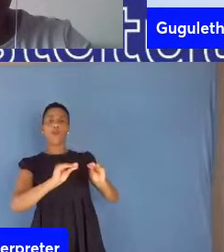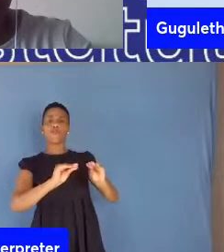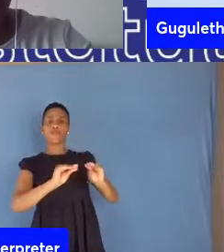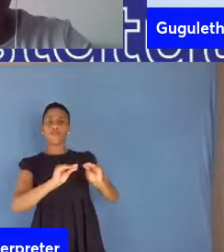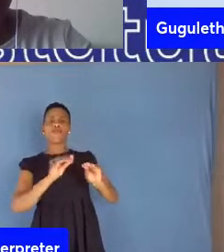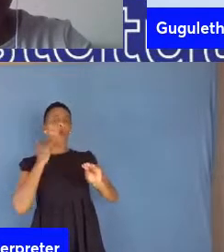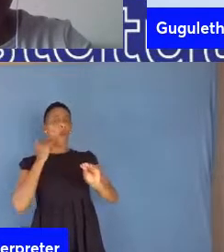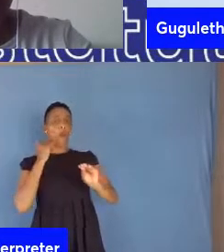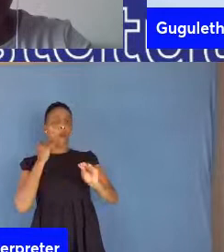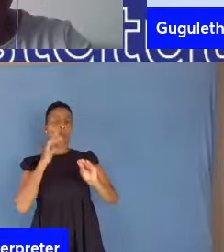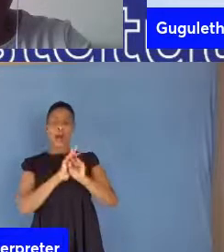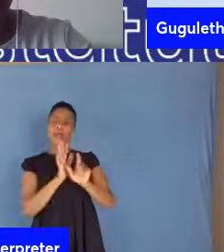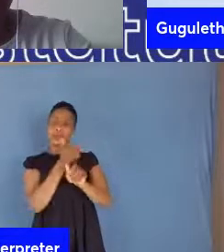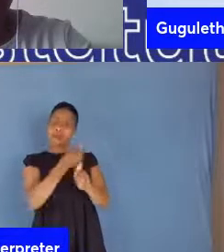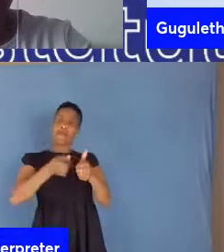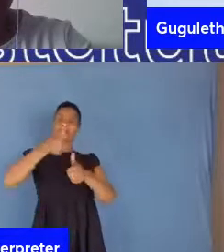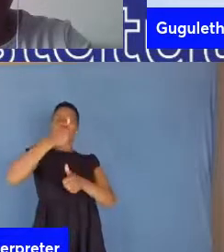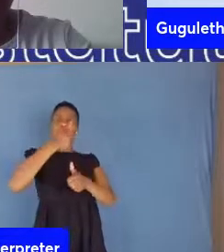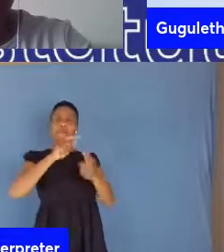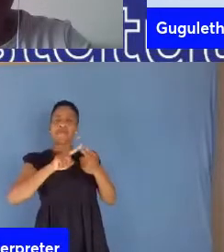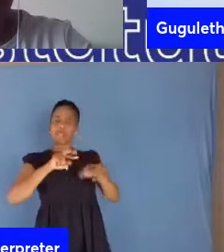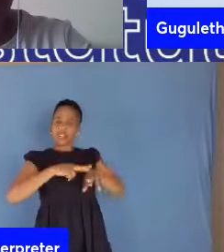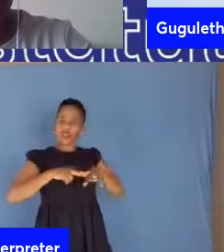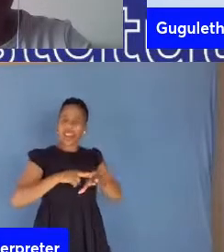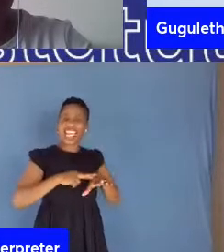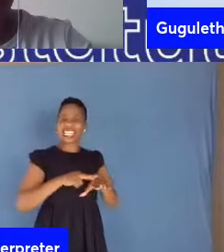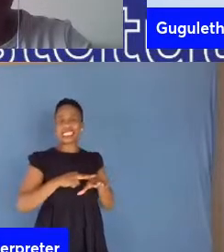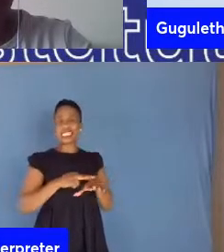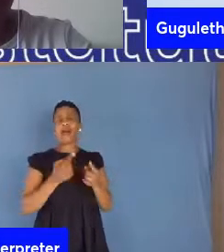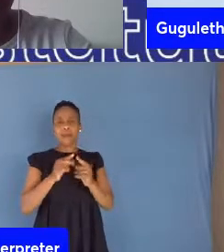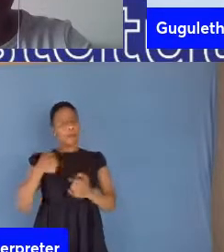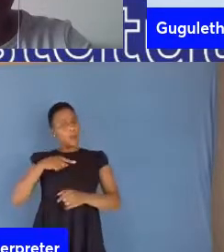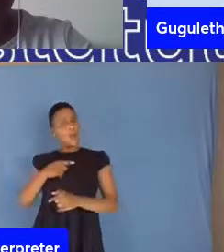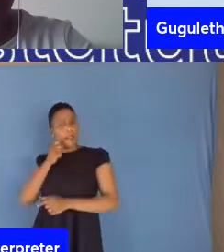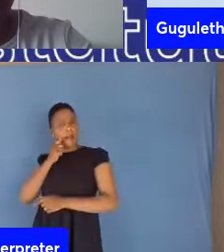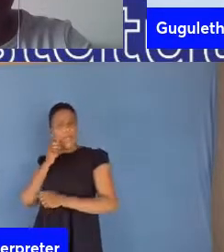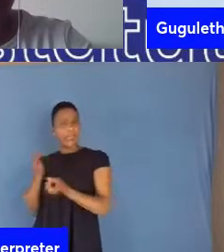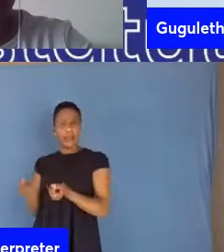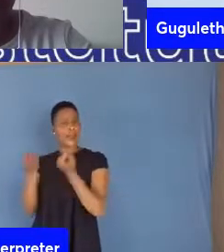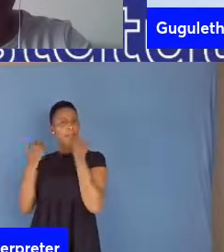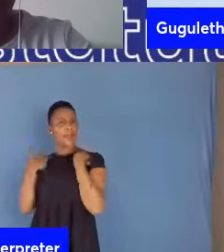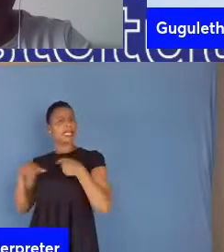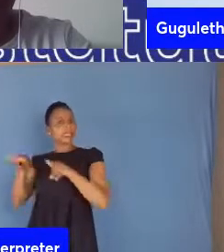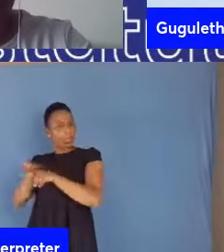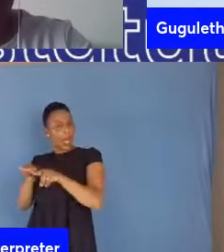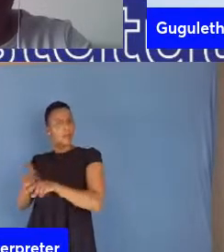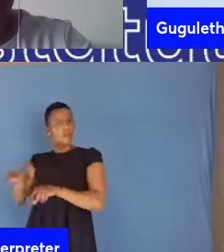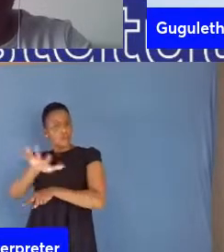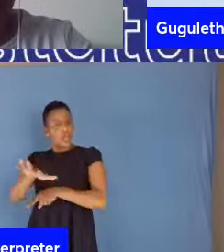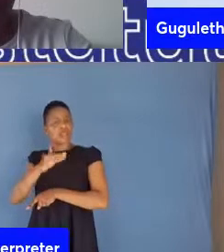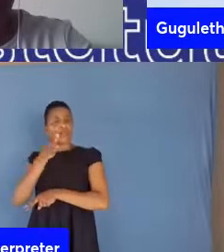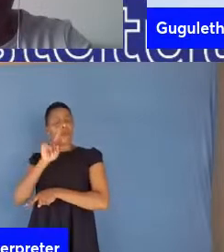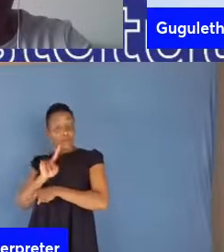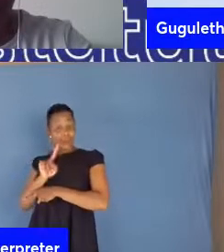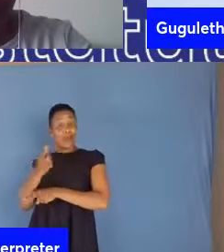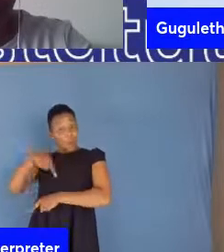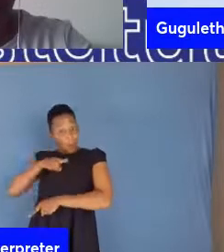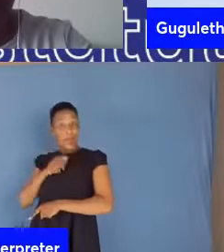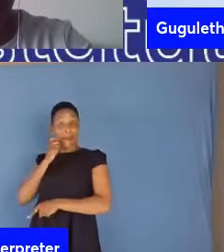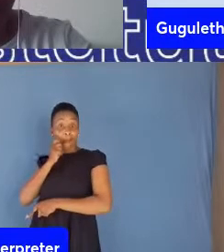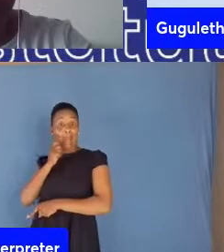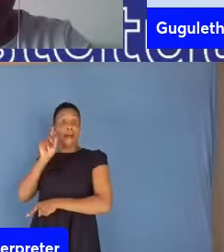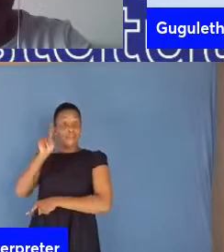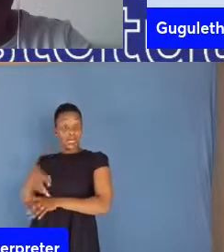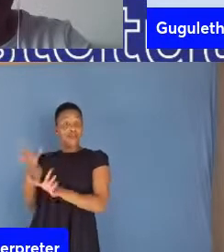racism. But somewhat, as men, we don't understand the same dynamic to say it's going to take us as men to get